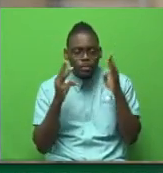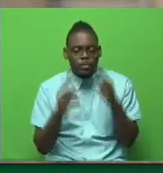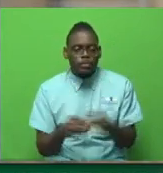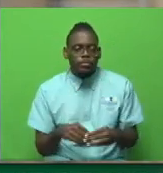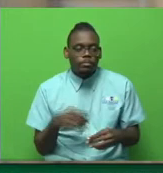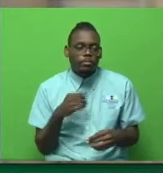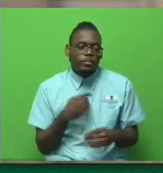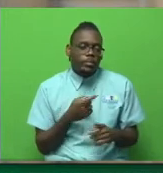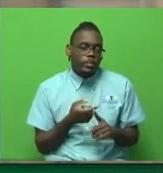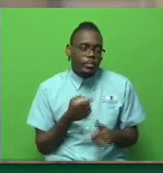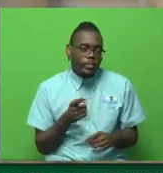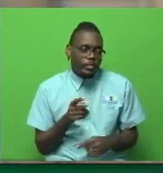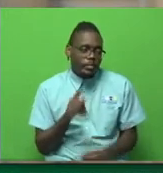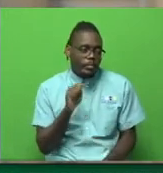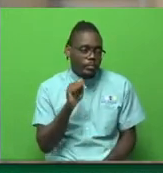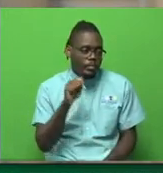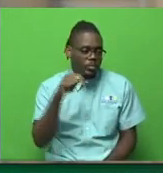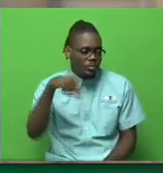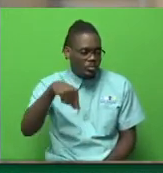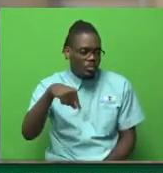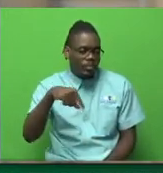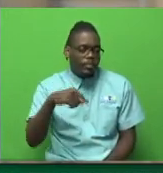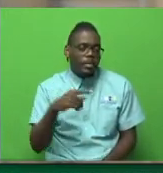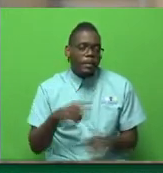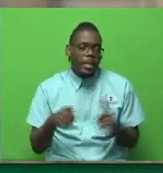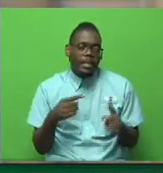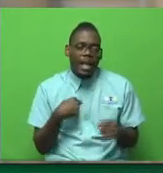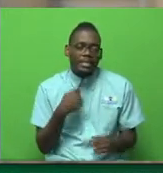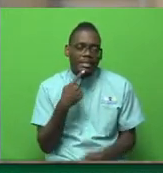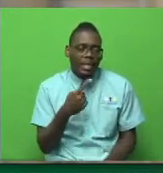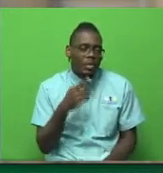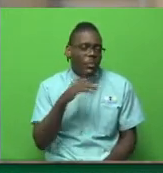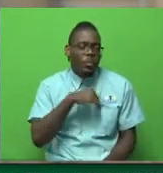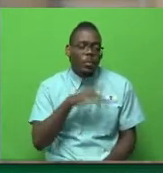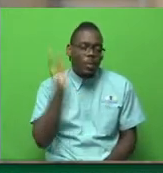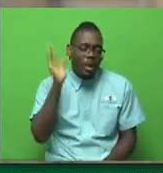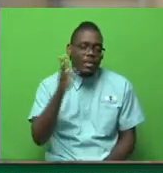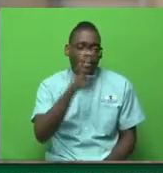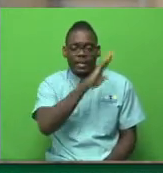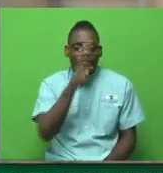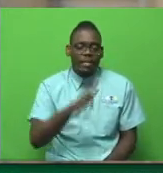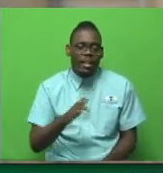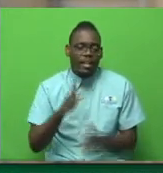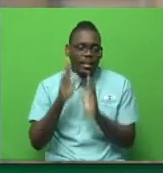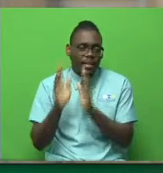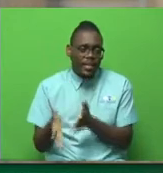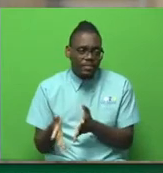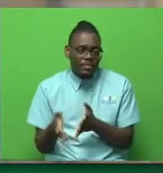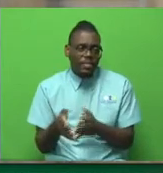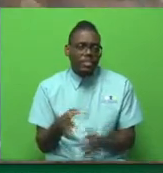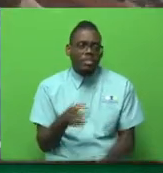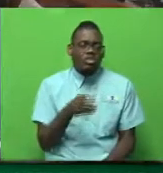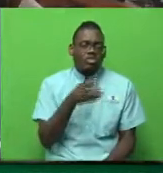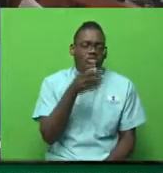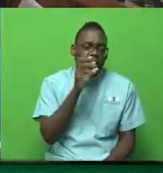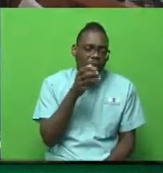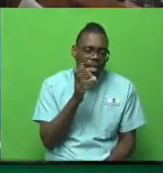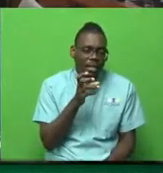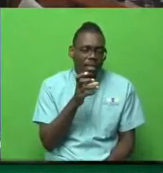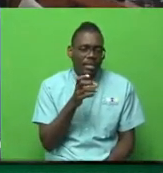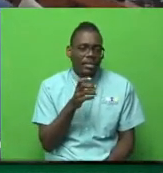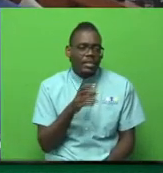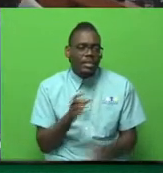she would never live a drink unattended or only member from Cuba North but she's worried about members on this side